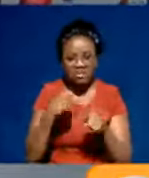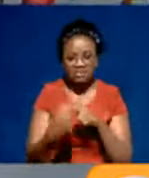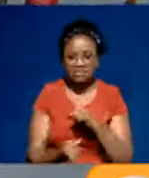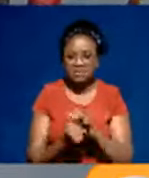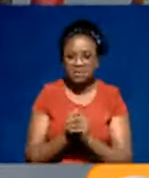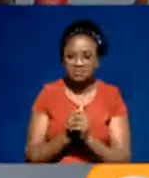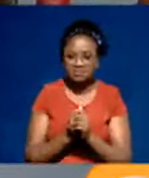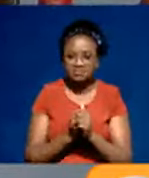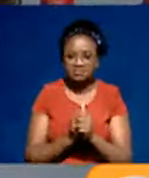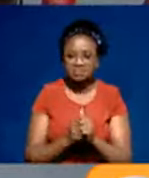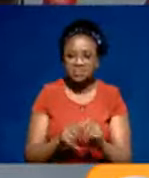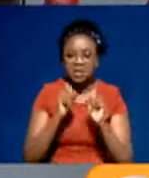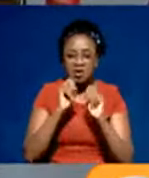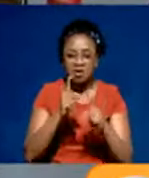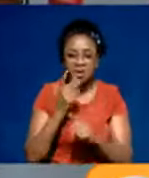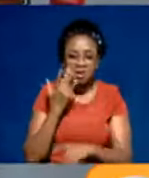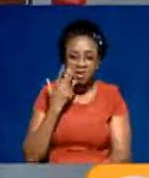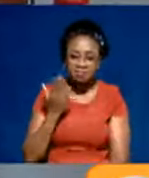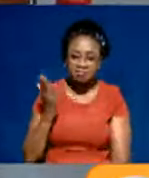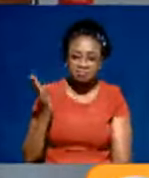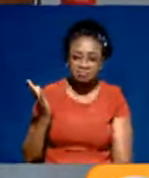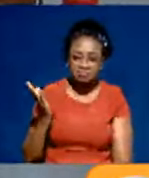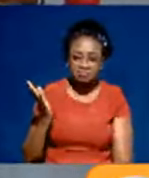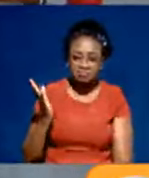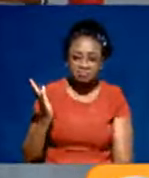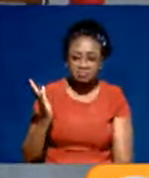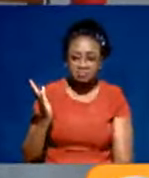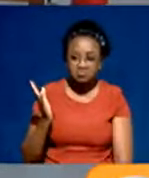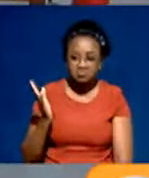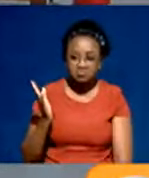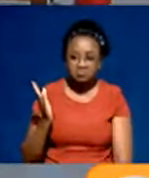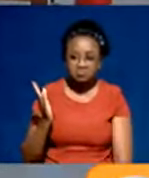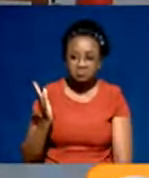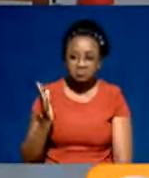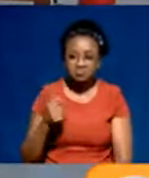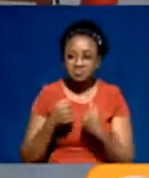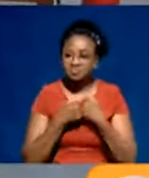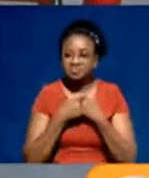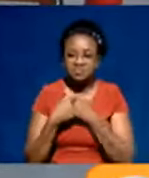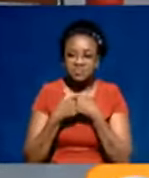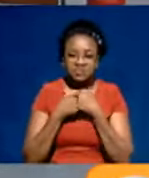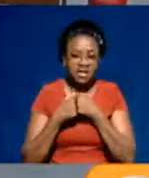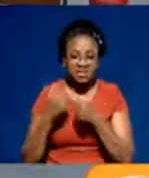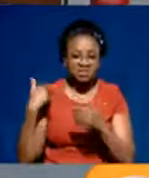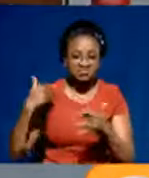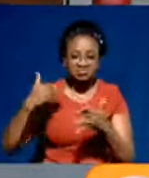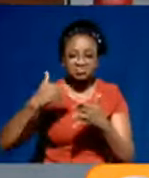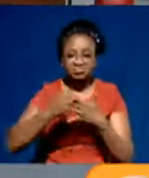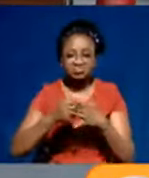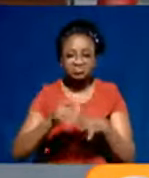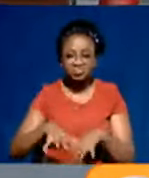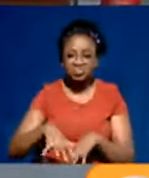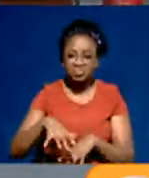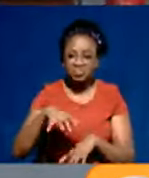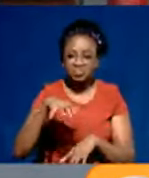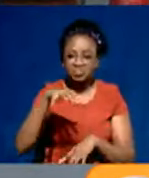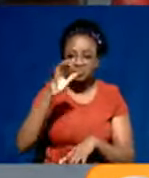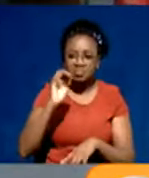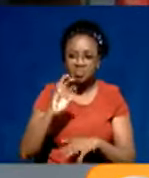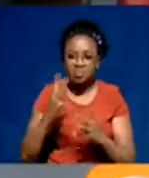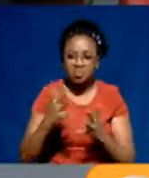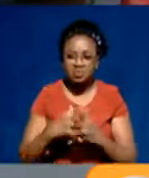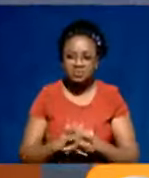panel here on the bench. And Dickens, let me ask you, yes. Challenges growing up. Tell us about it. Challenges